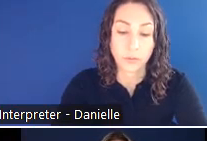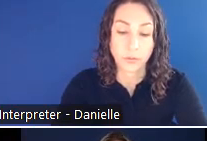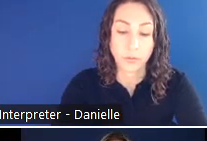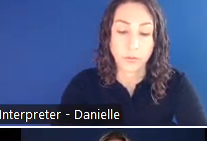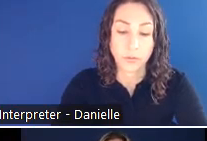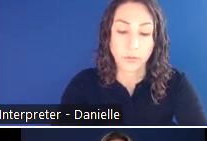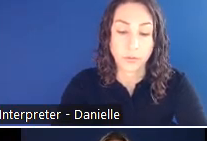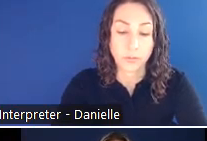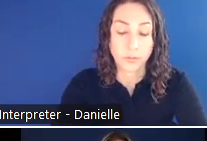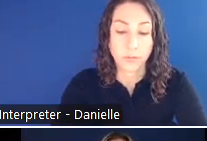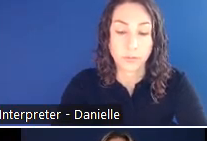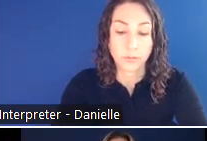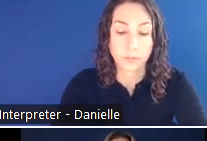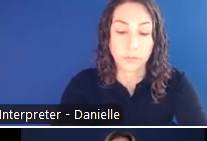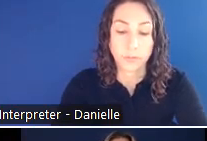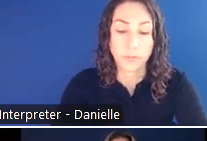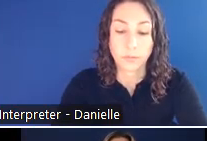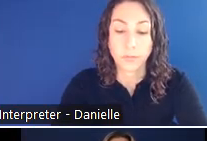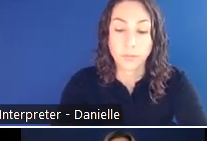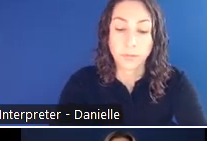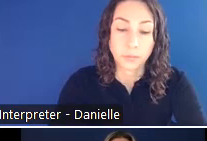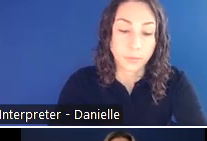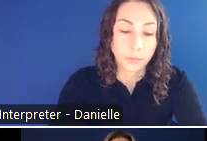to the next slide for me.